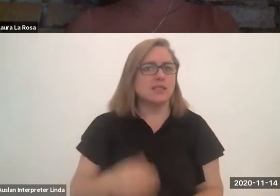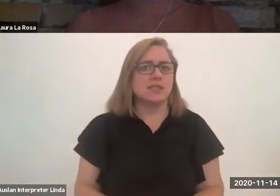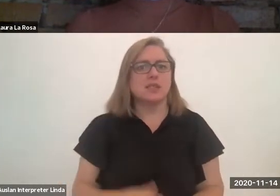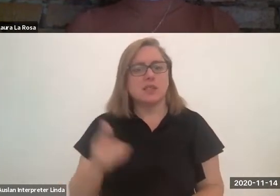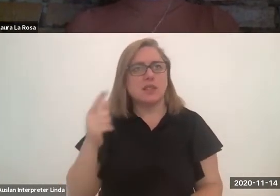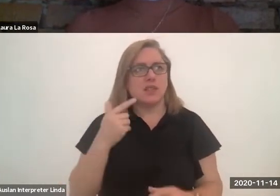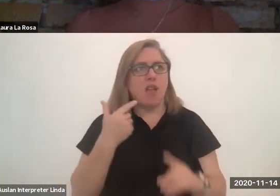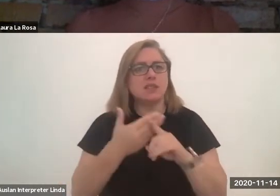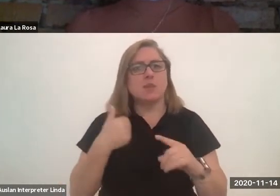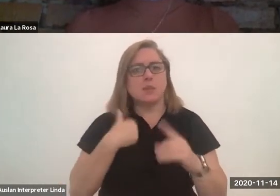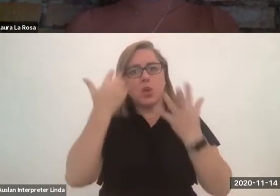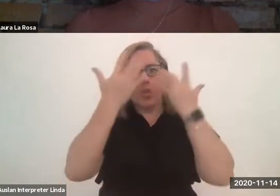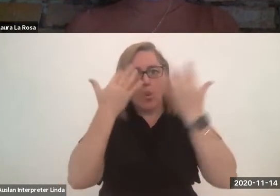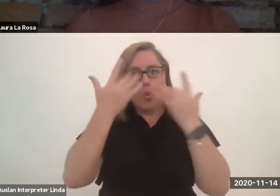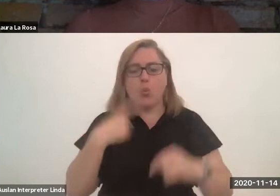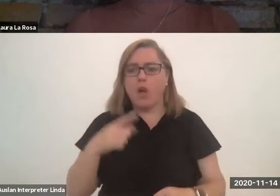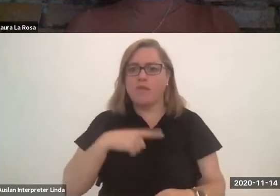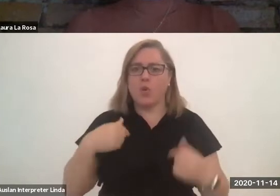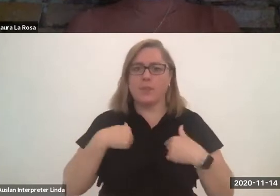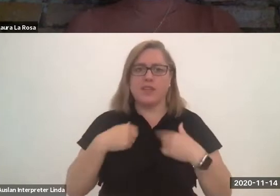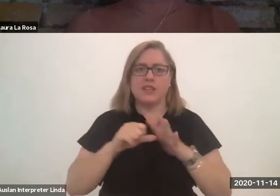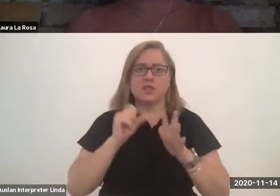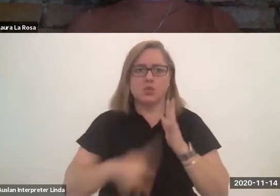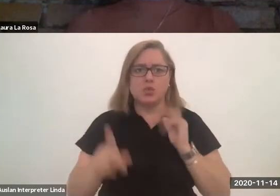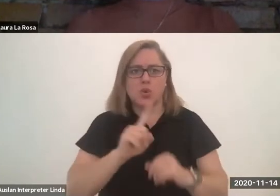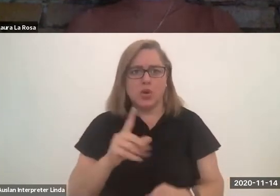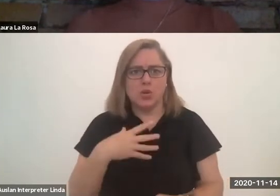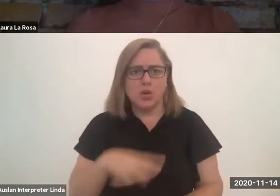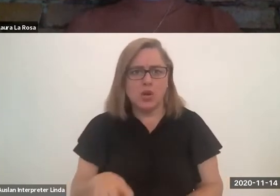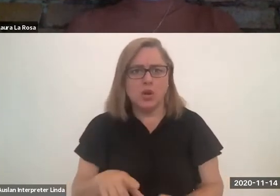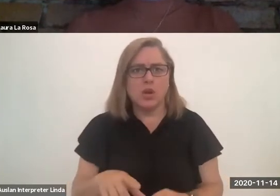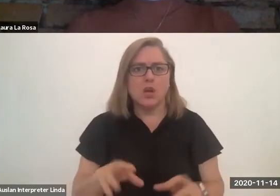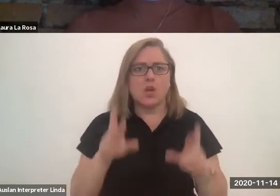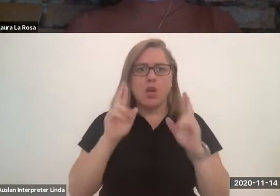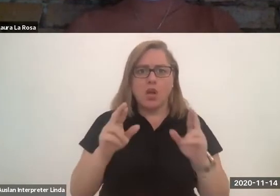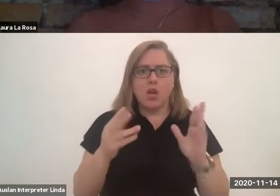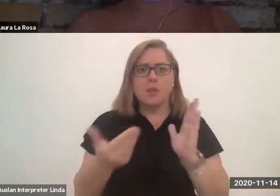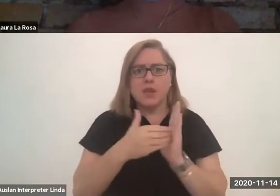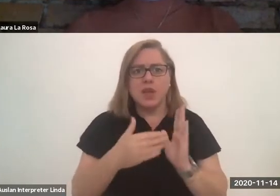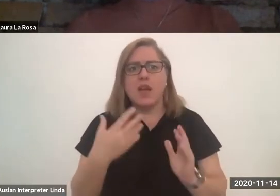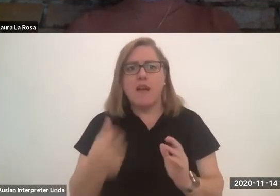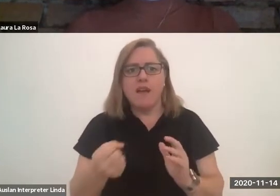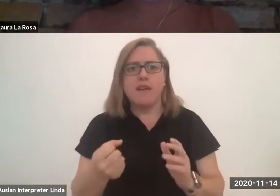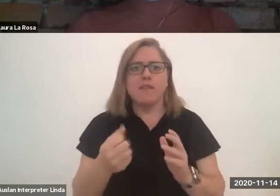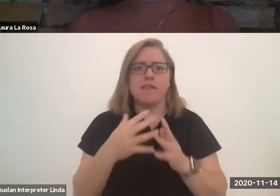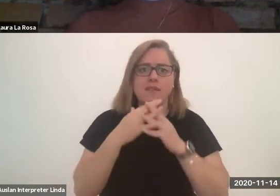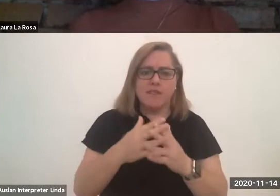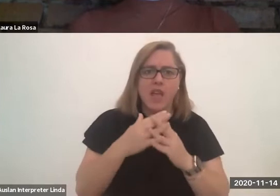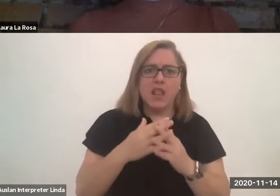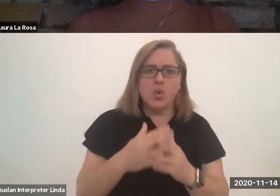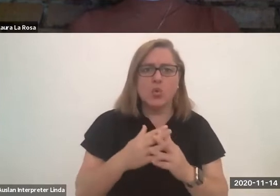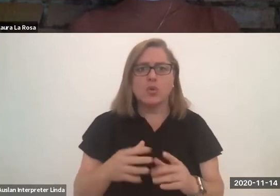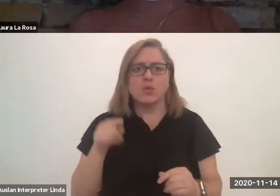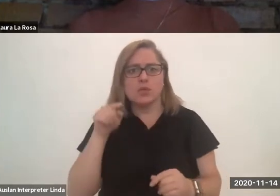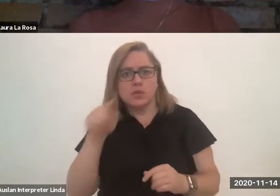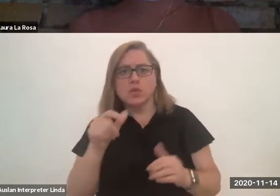thought about why I was doing what I was doing and the value that I hoped that I was adding, and weighed it up. On balance, is this a good